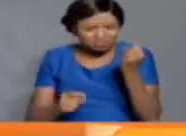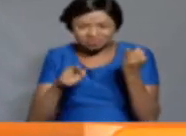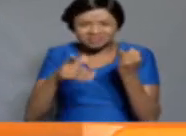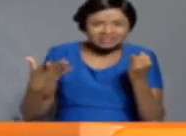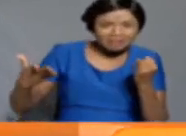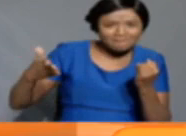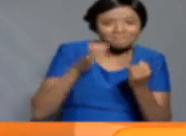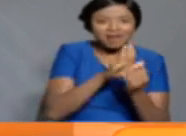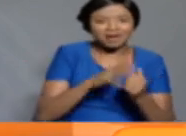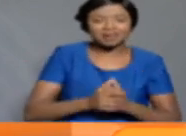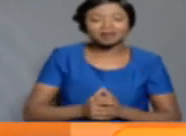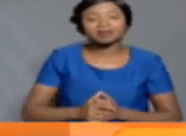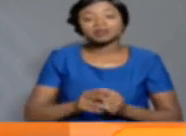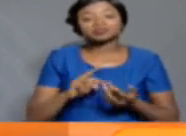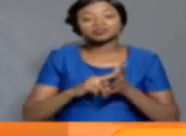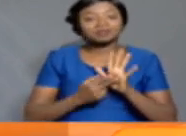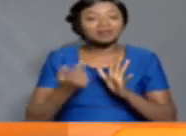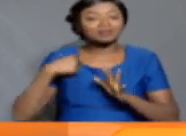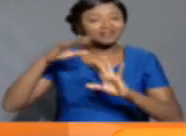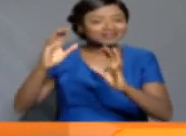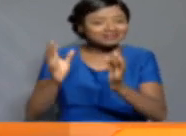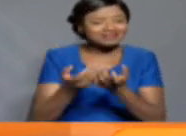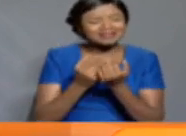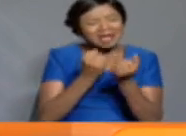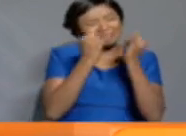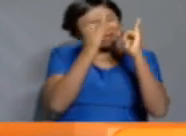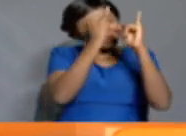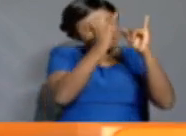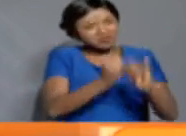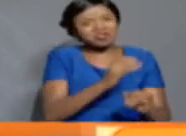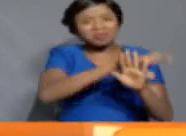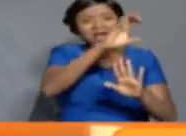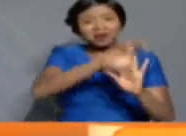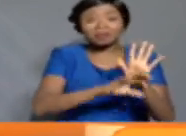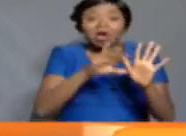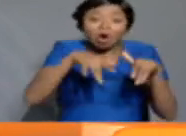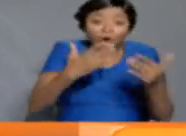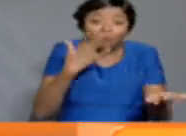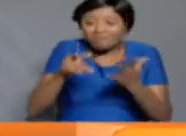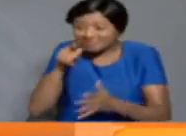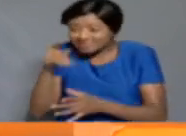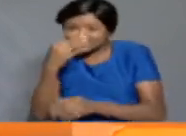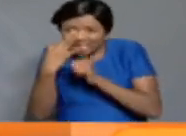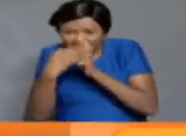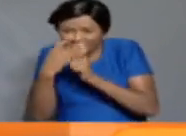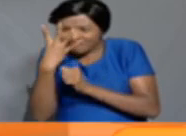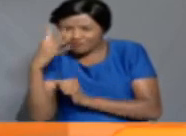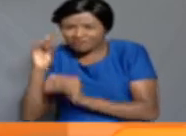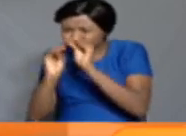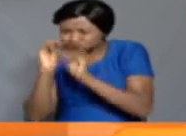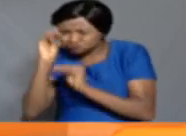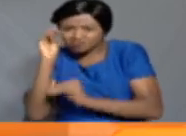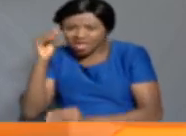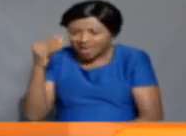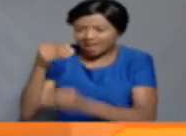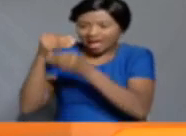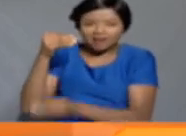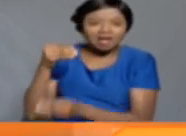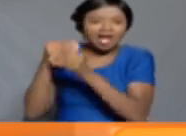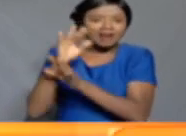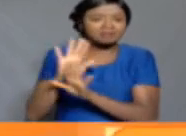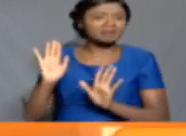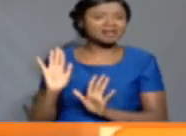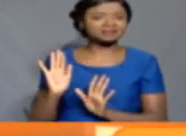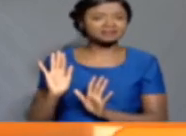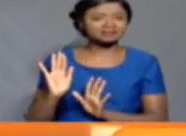So the question then is, did we need to have a new curriculum, or maybe we would have fixed those issues with implementation of 844? Those who say maybe we could